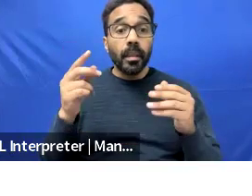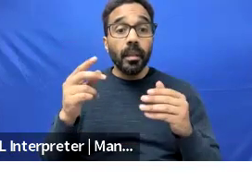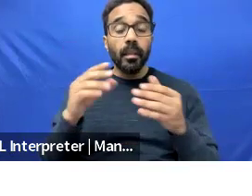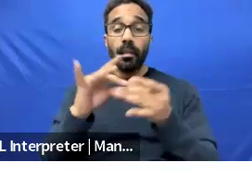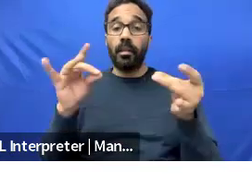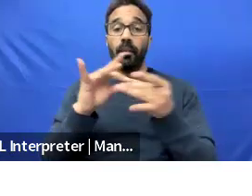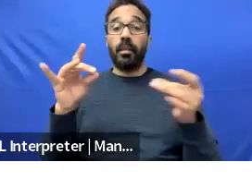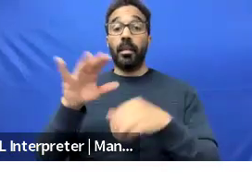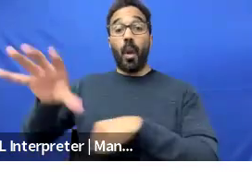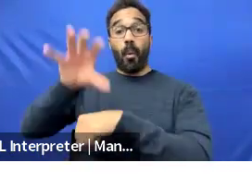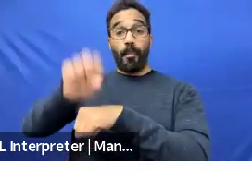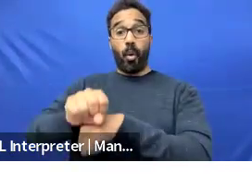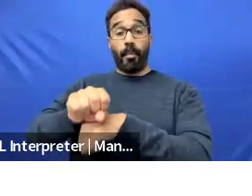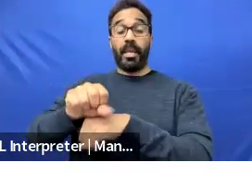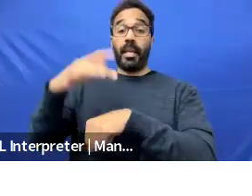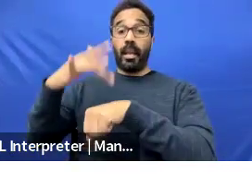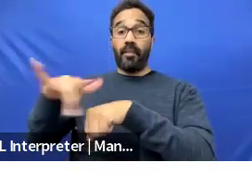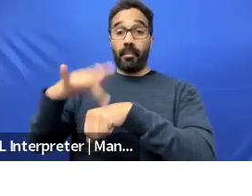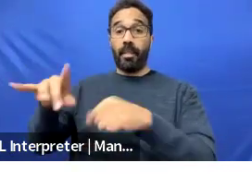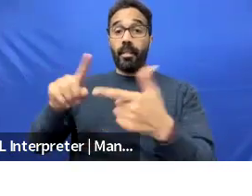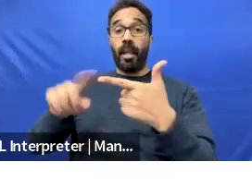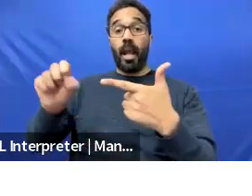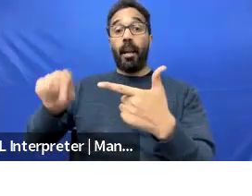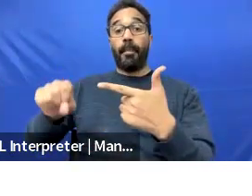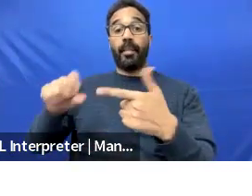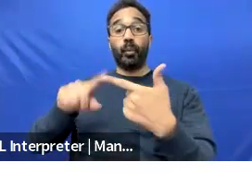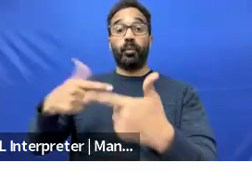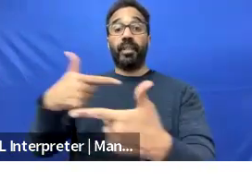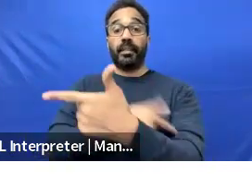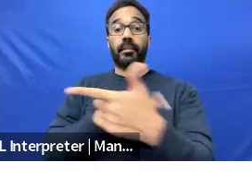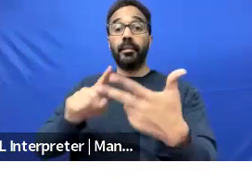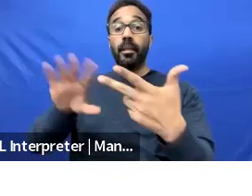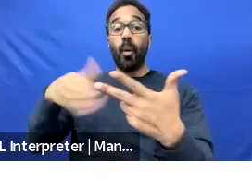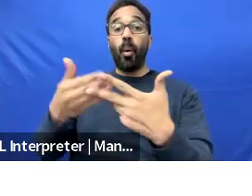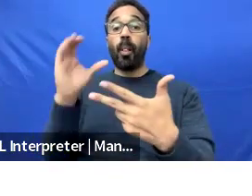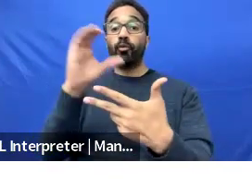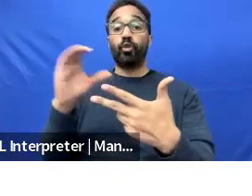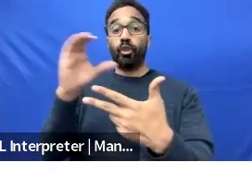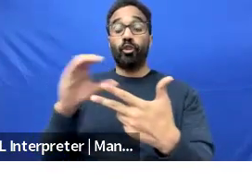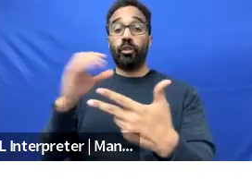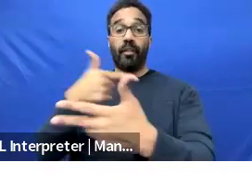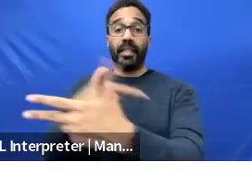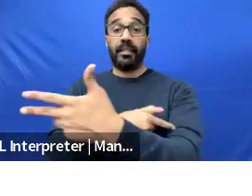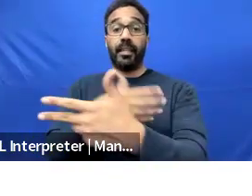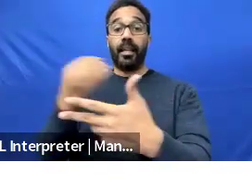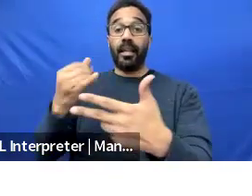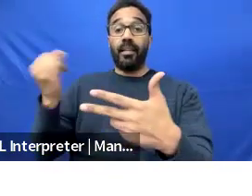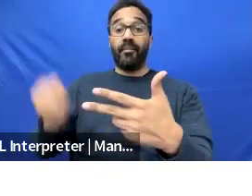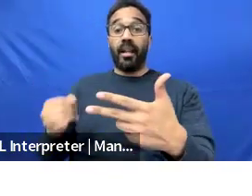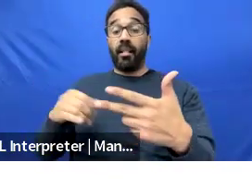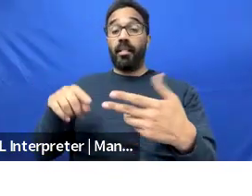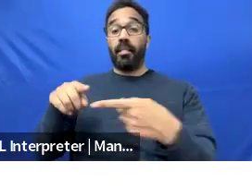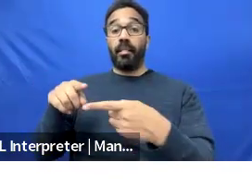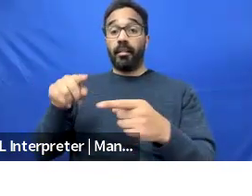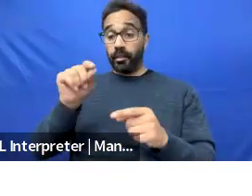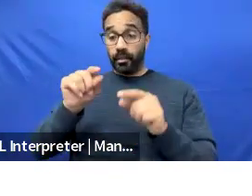available, ability to vaccinate, all surge vaccines. And the final checkbox is going to say Bridge Access